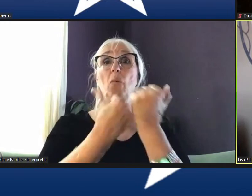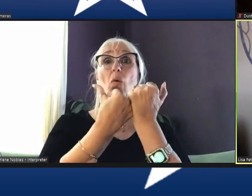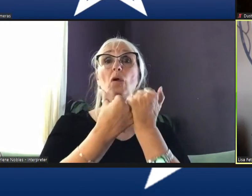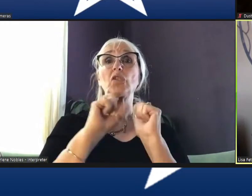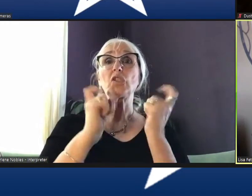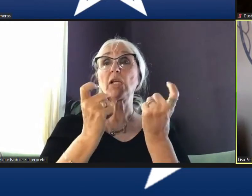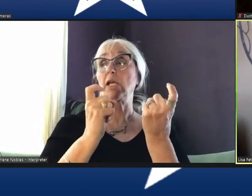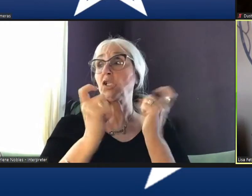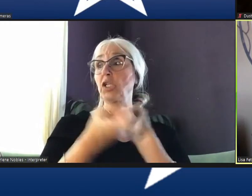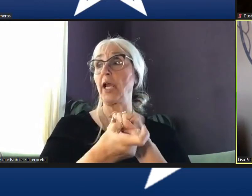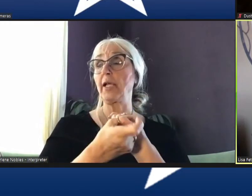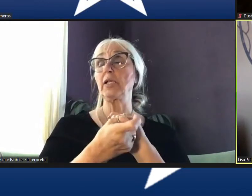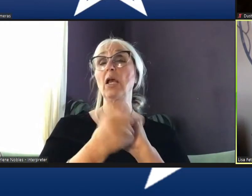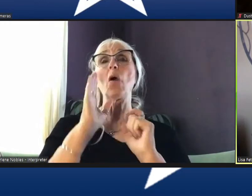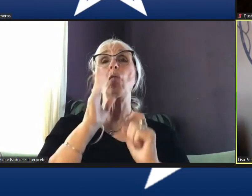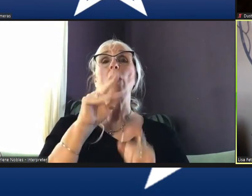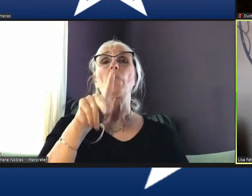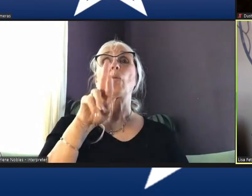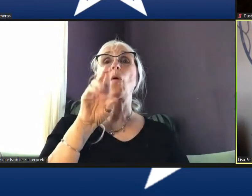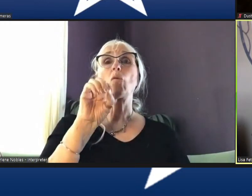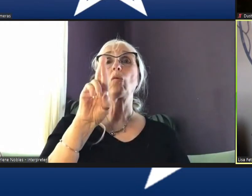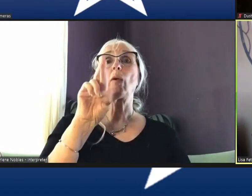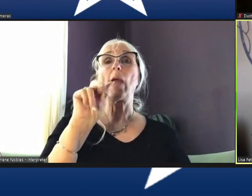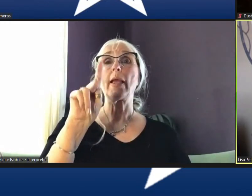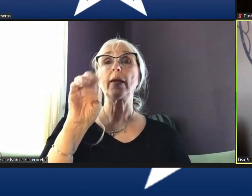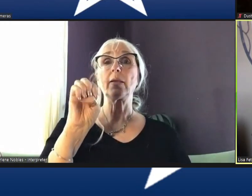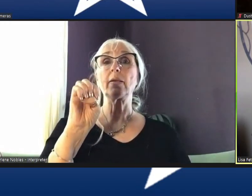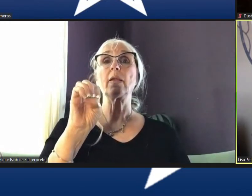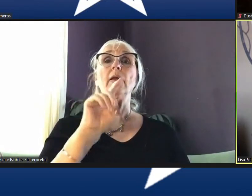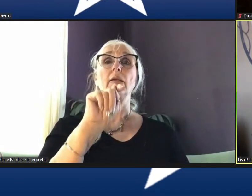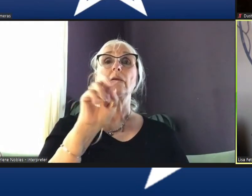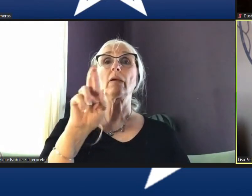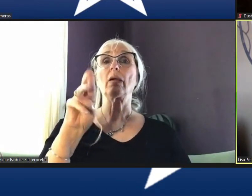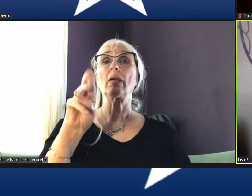those terms as needed to make this alignment.